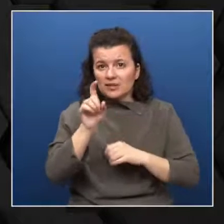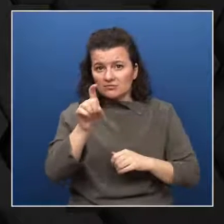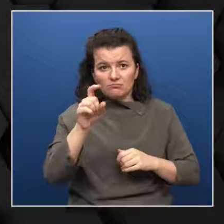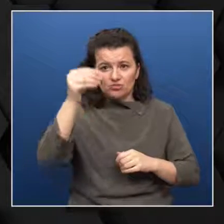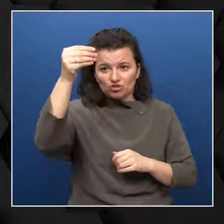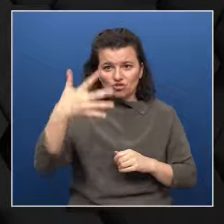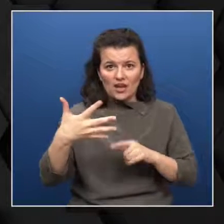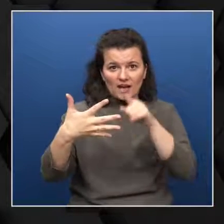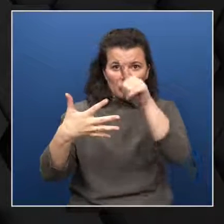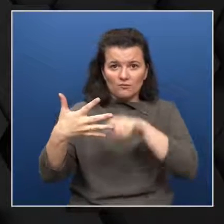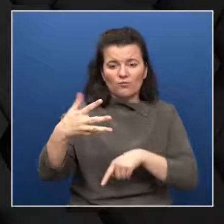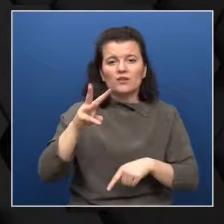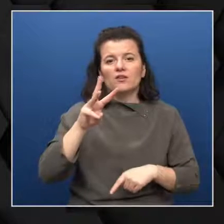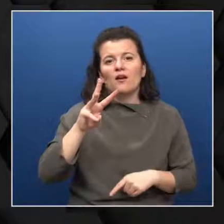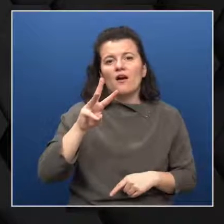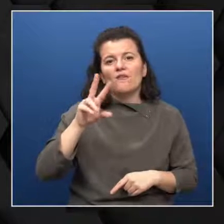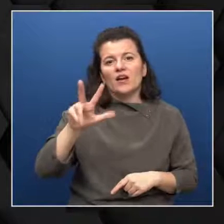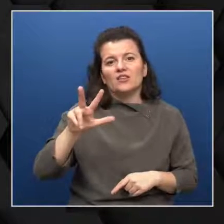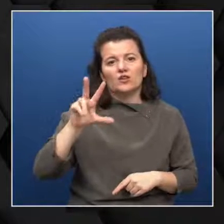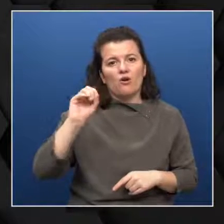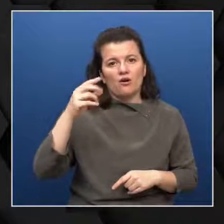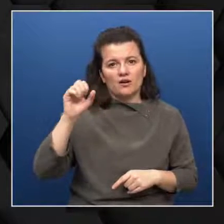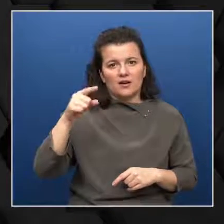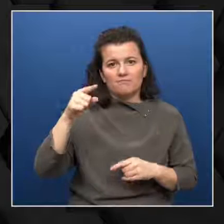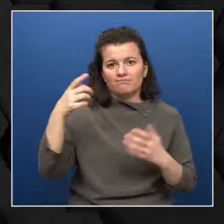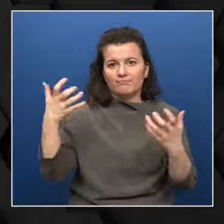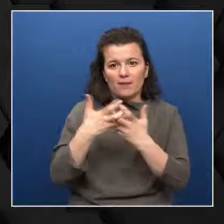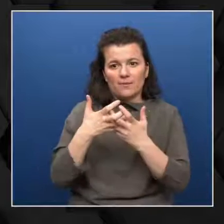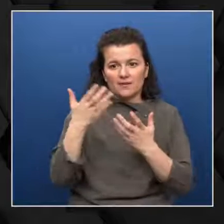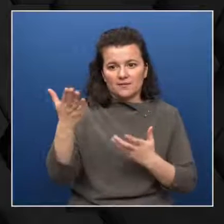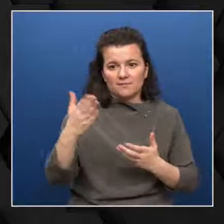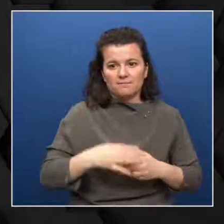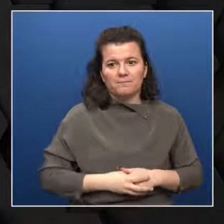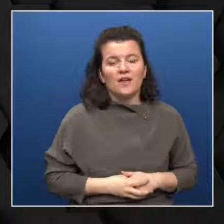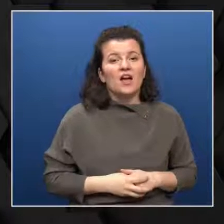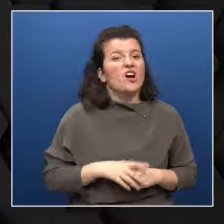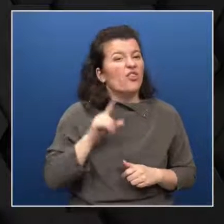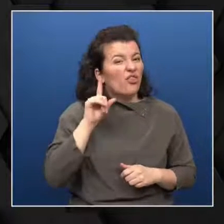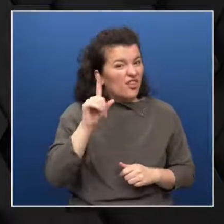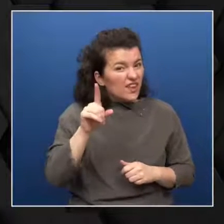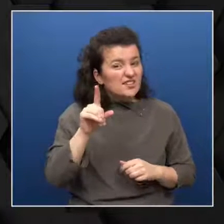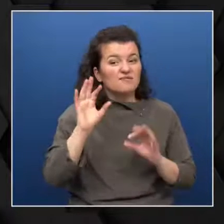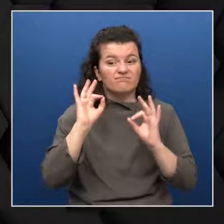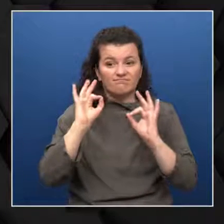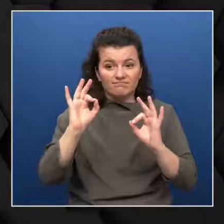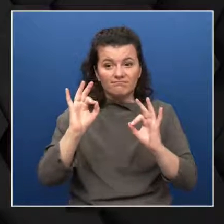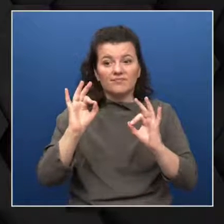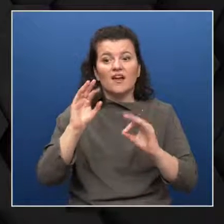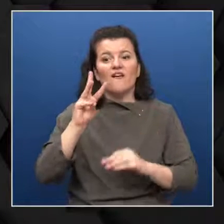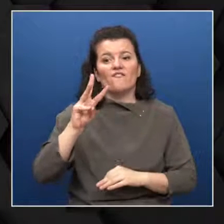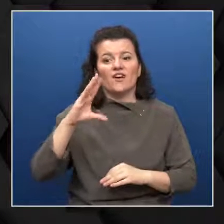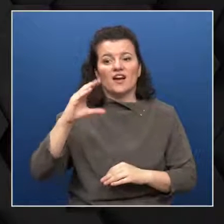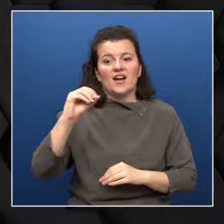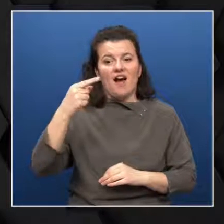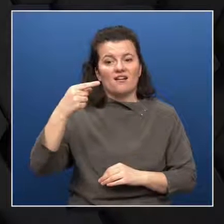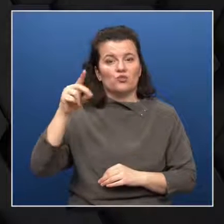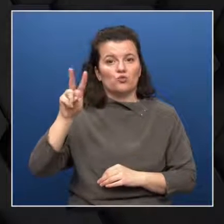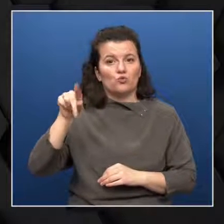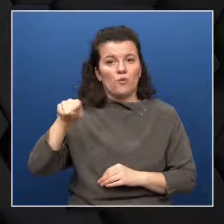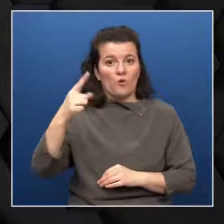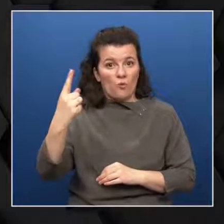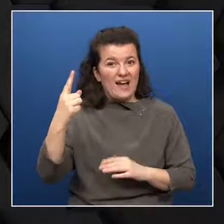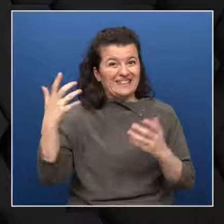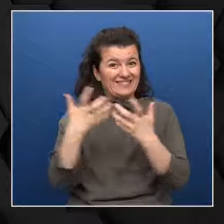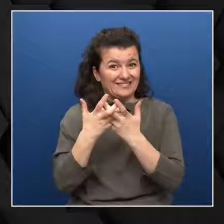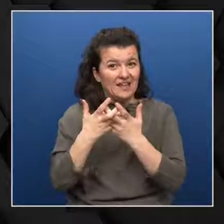AA compliant. Even tells you there, this is the success criteria. So it's very detailed. Now, every time that I make a change as an advocate